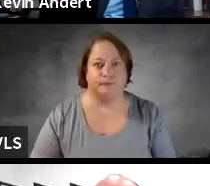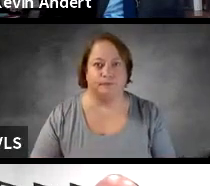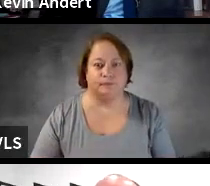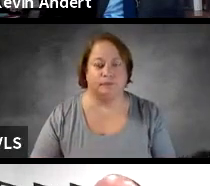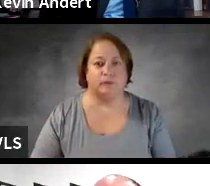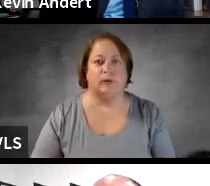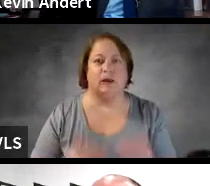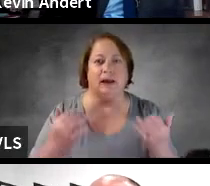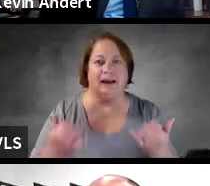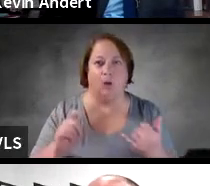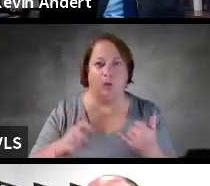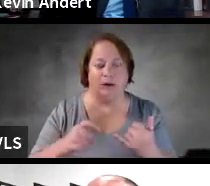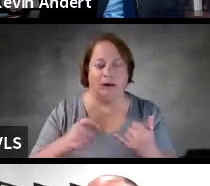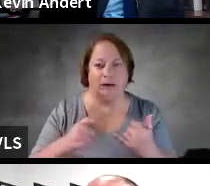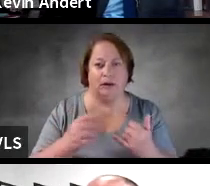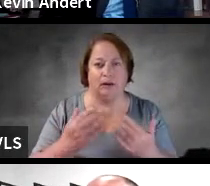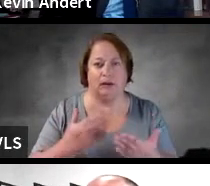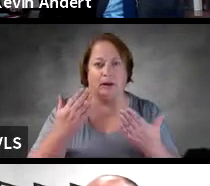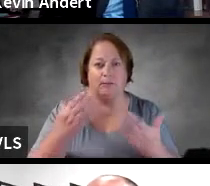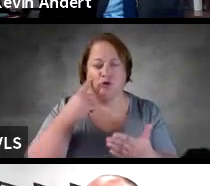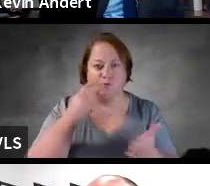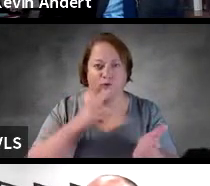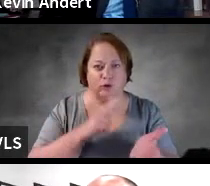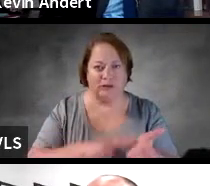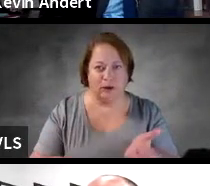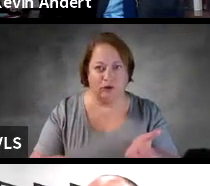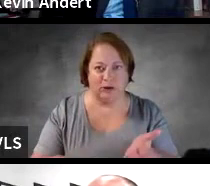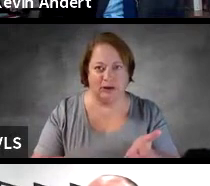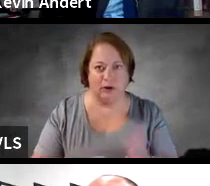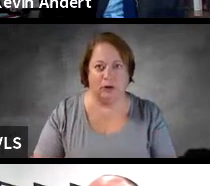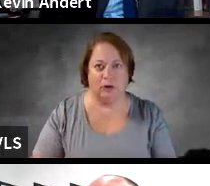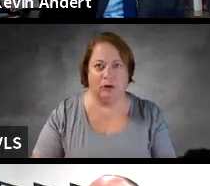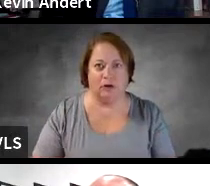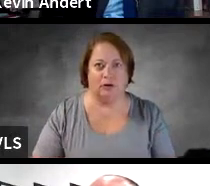Now we need the nomination for secretary.